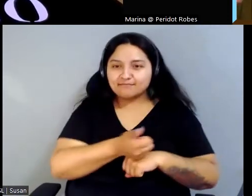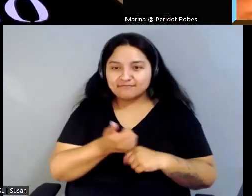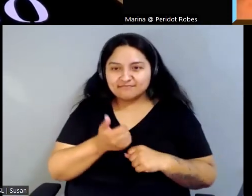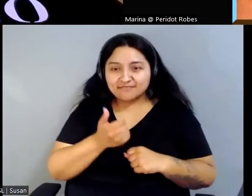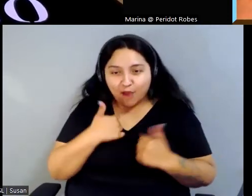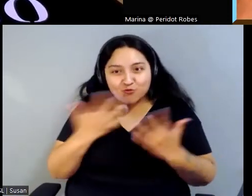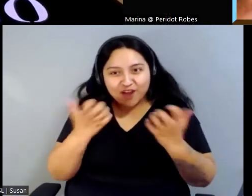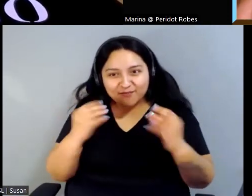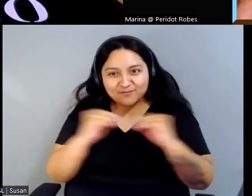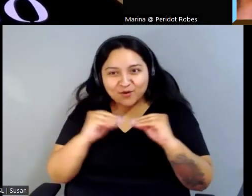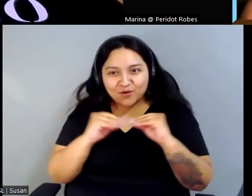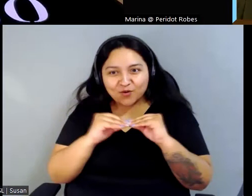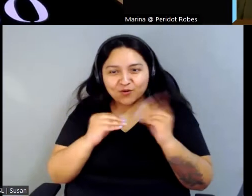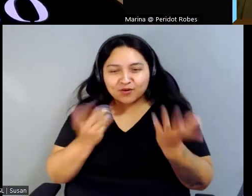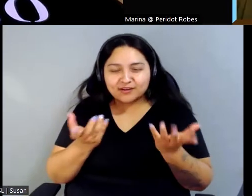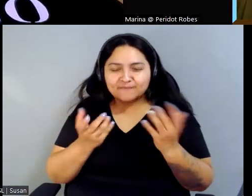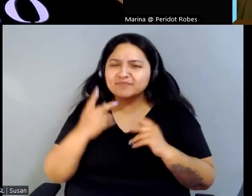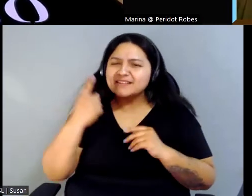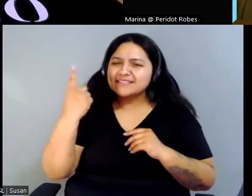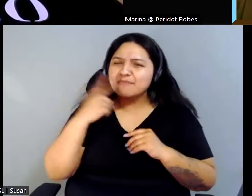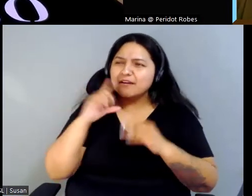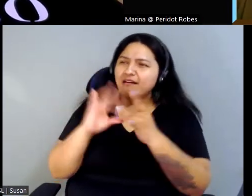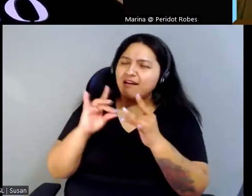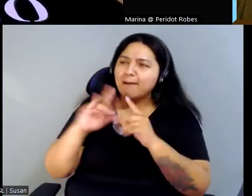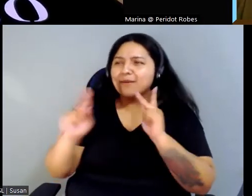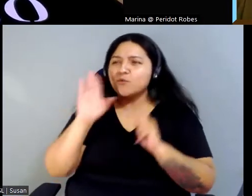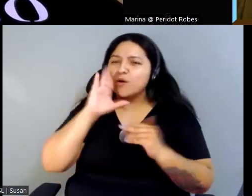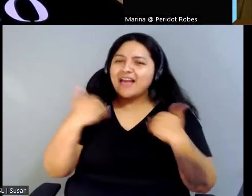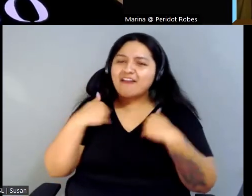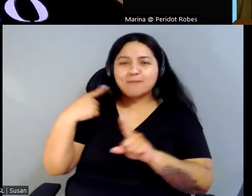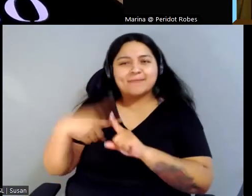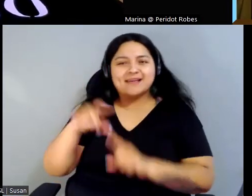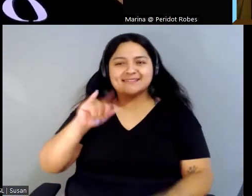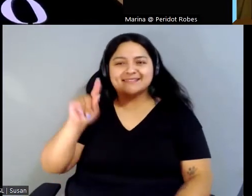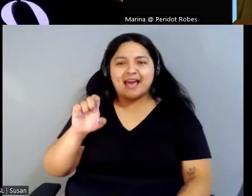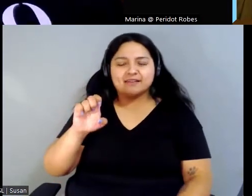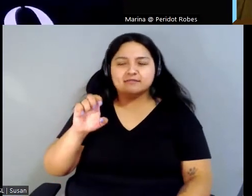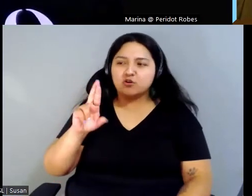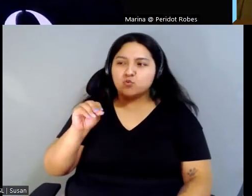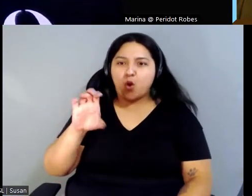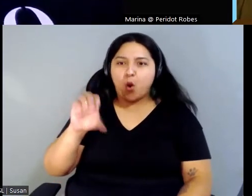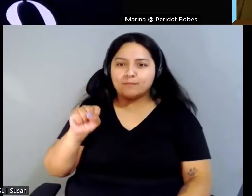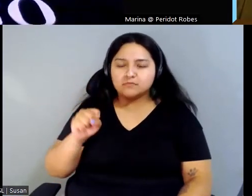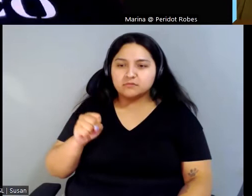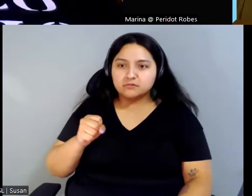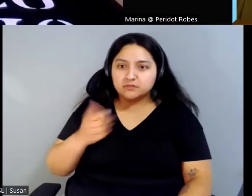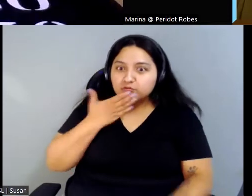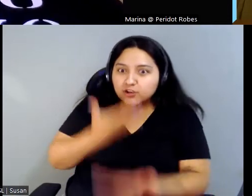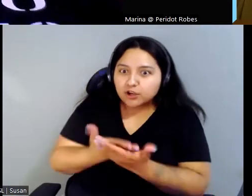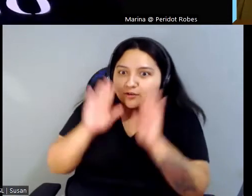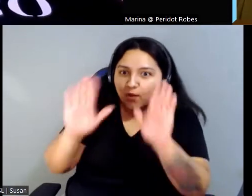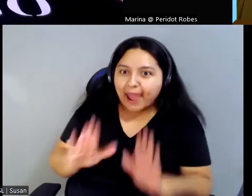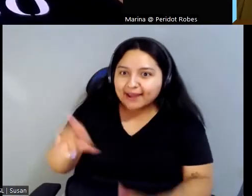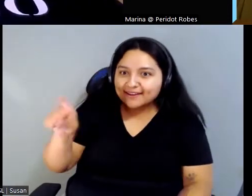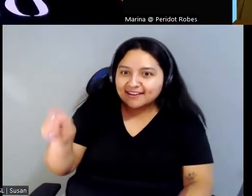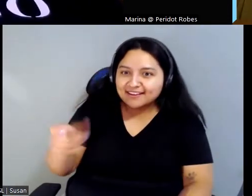oh, you know, well, these people are going to have plus size robes. And I'm like, great. You know, people